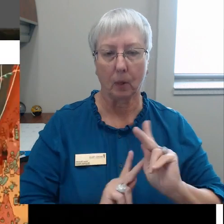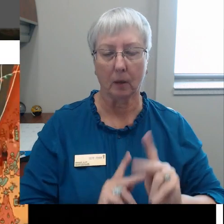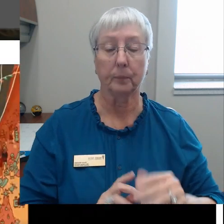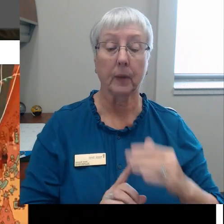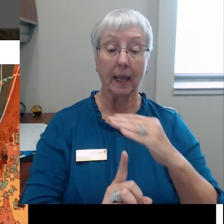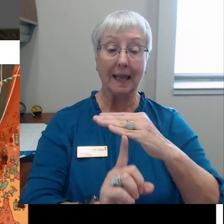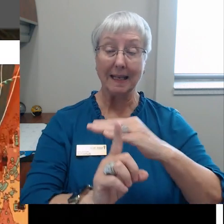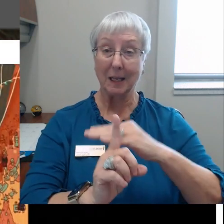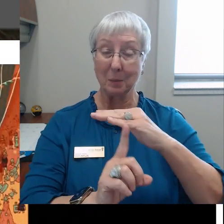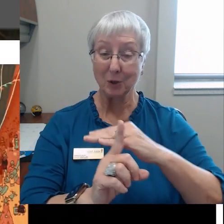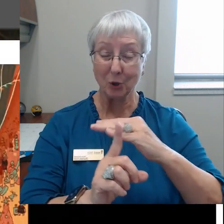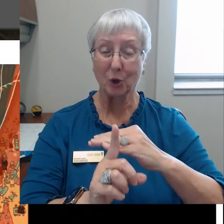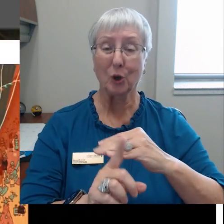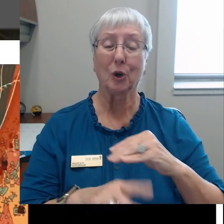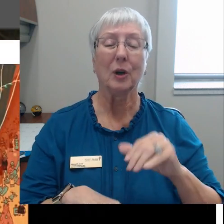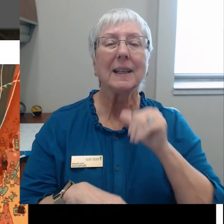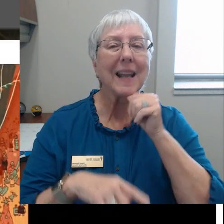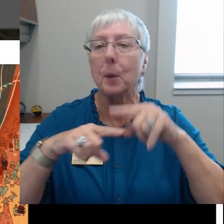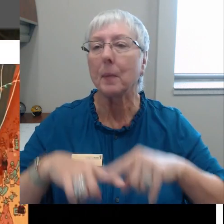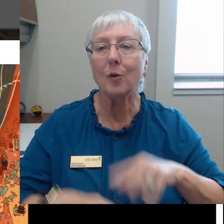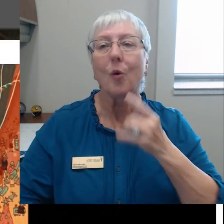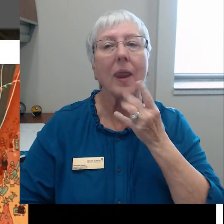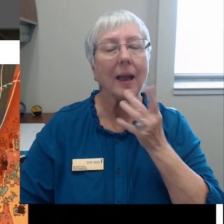Temperature is not dependent on light in an image,